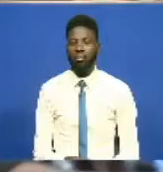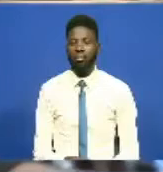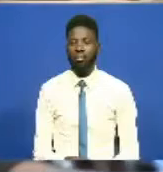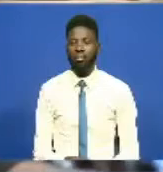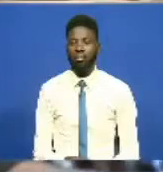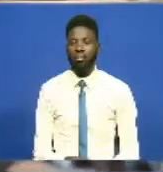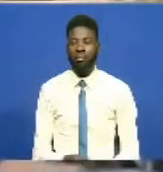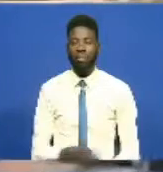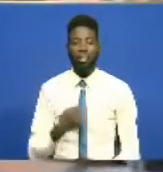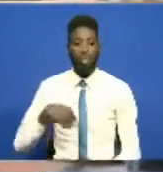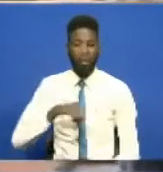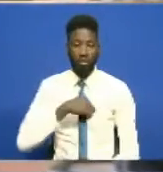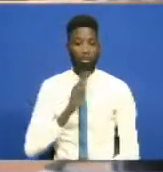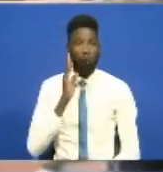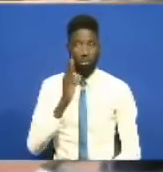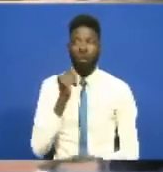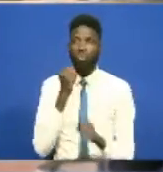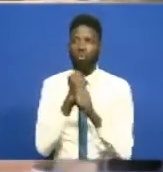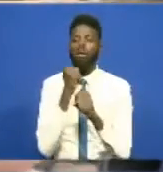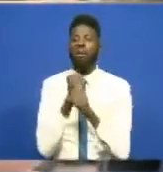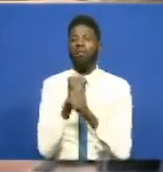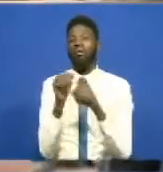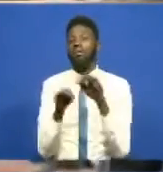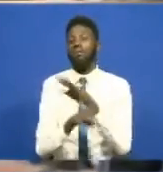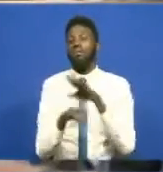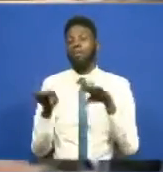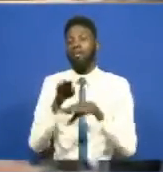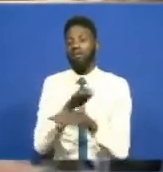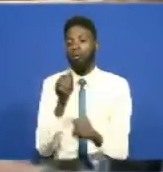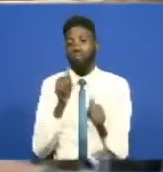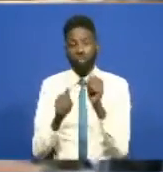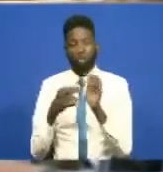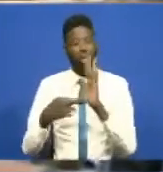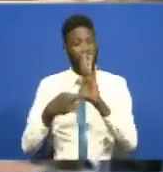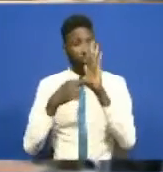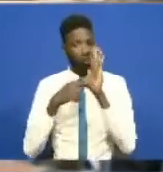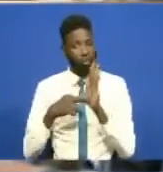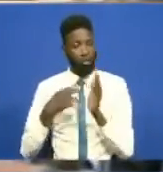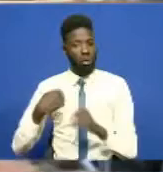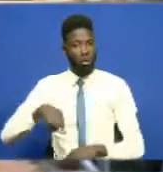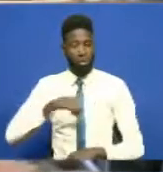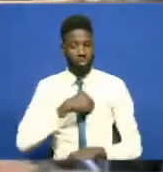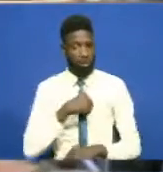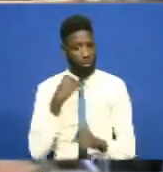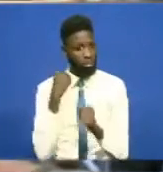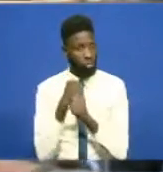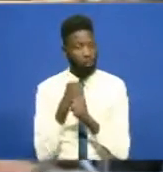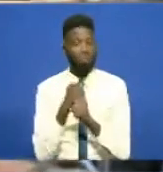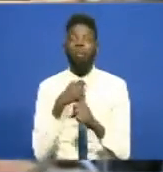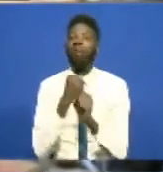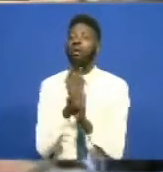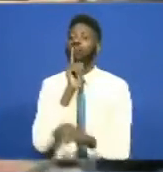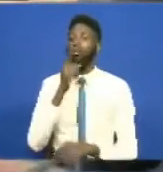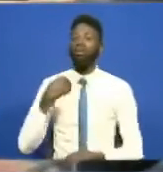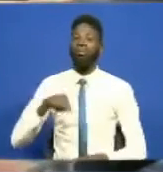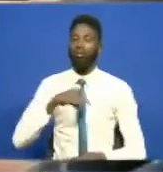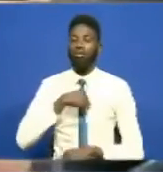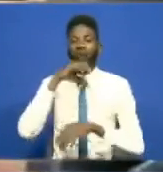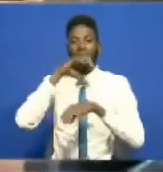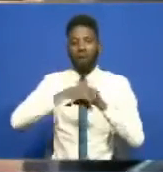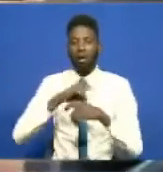We will do everything that is within, that is required of us, for us to make sure that we receive this